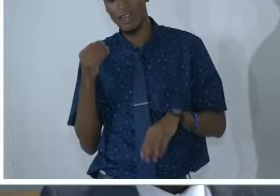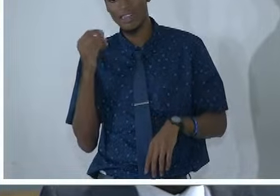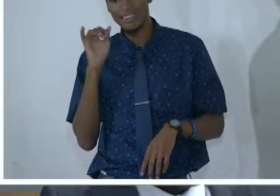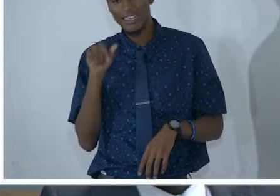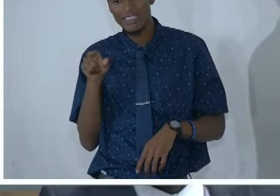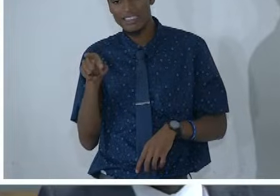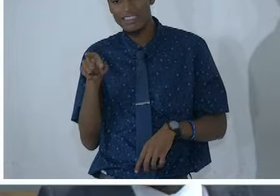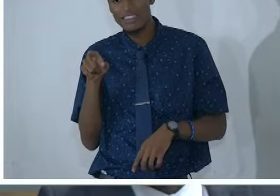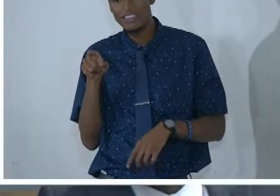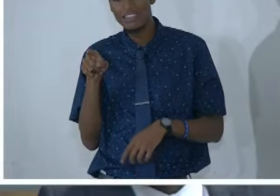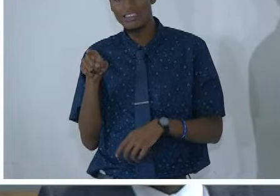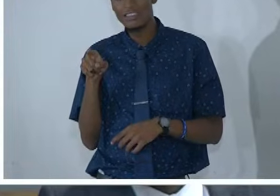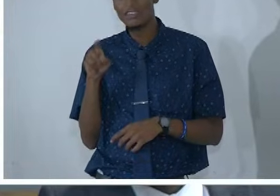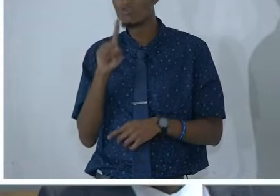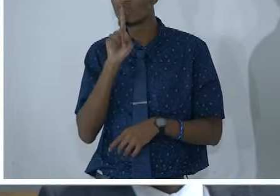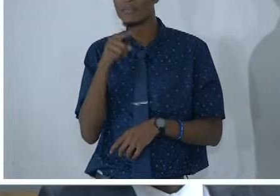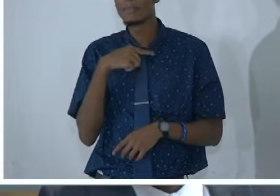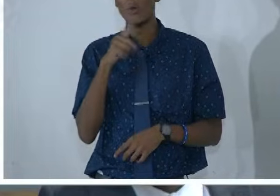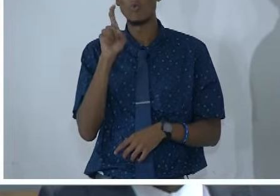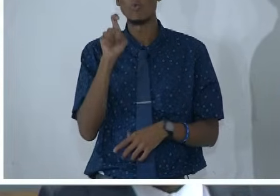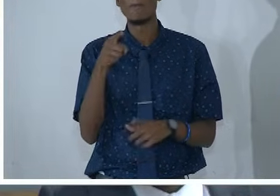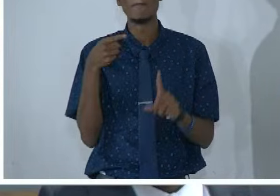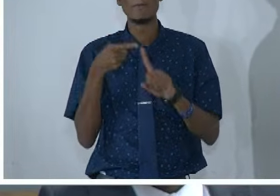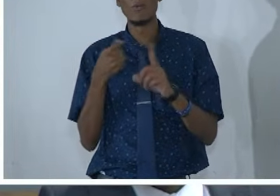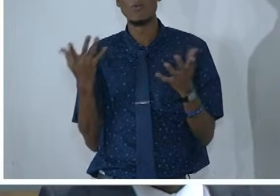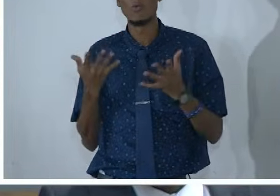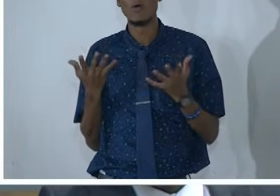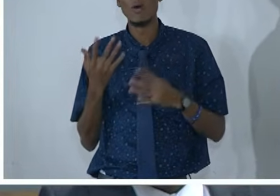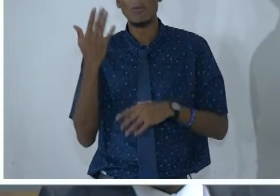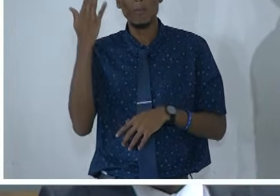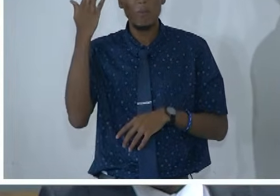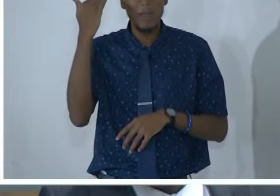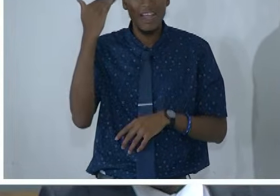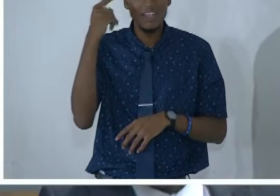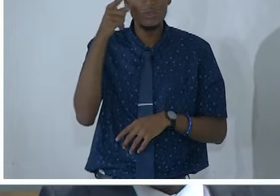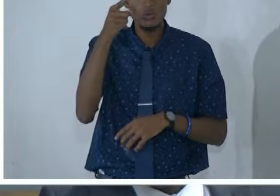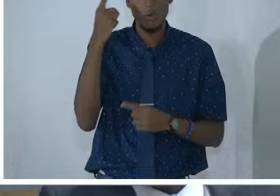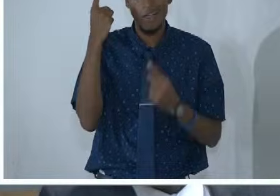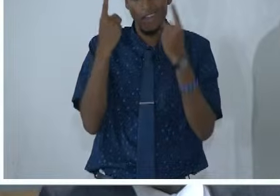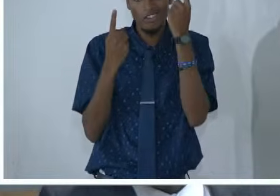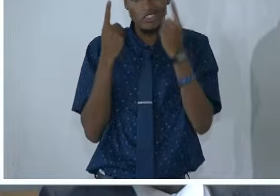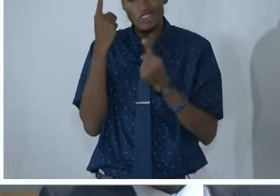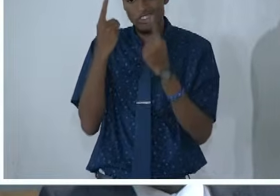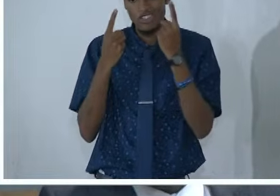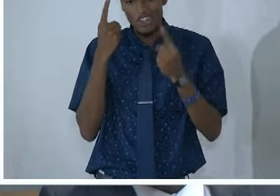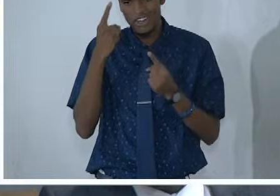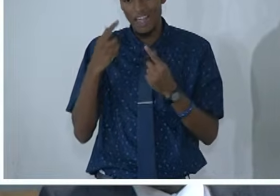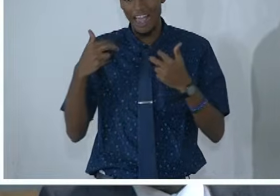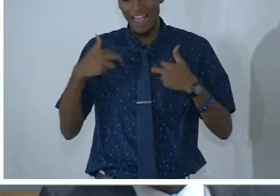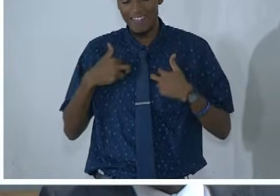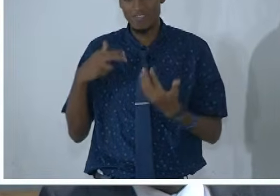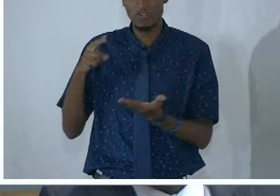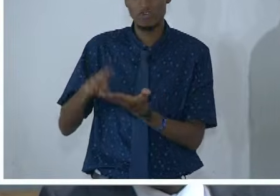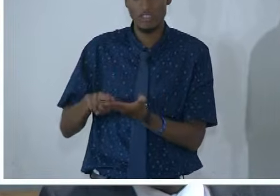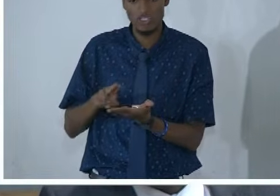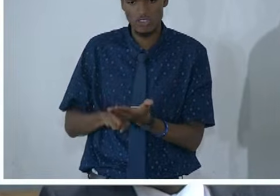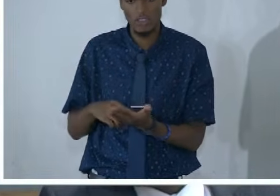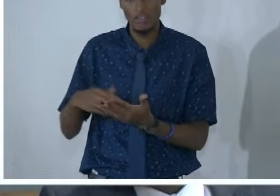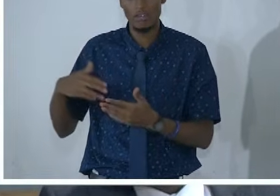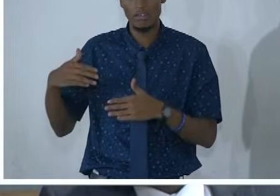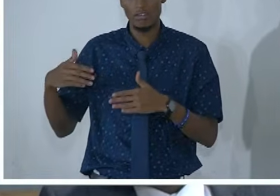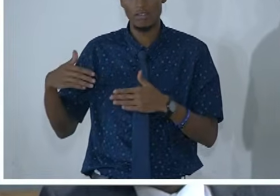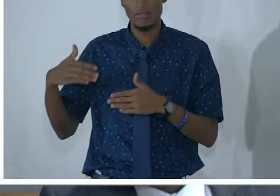question, Minister, is why would you consider systematic registration